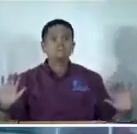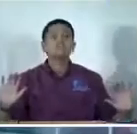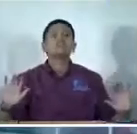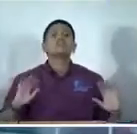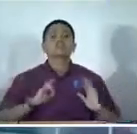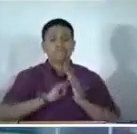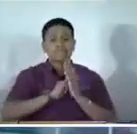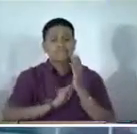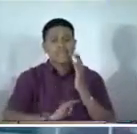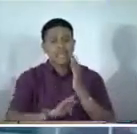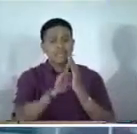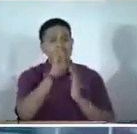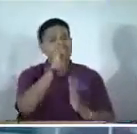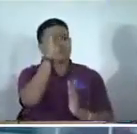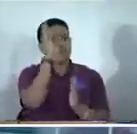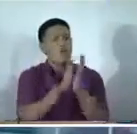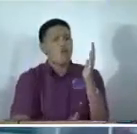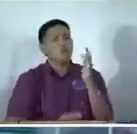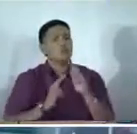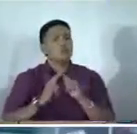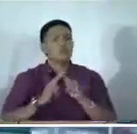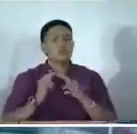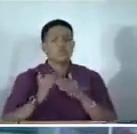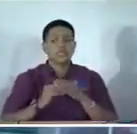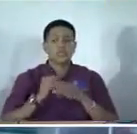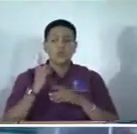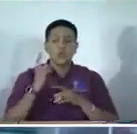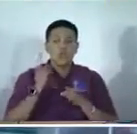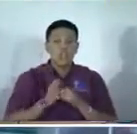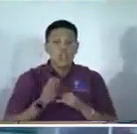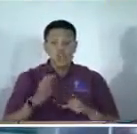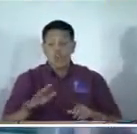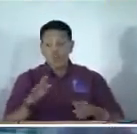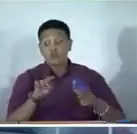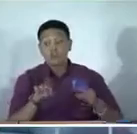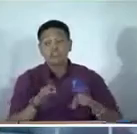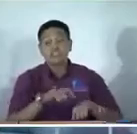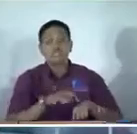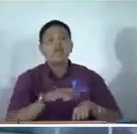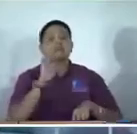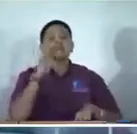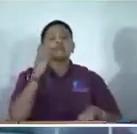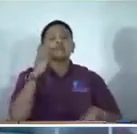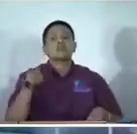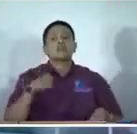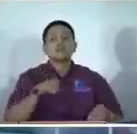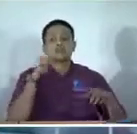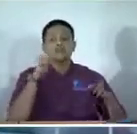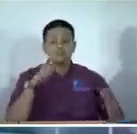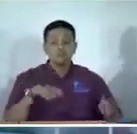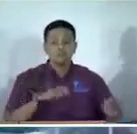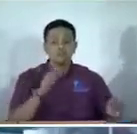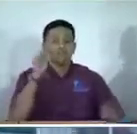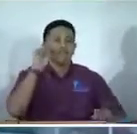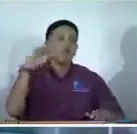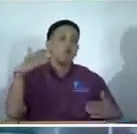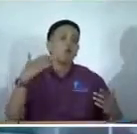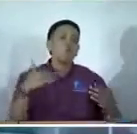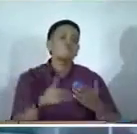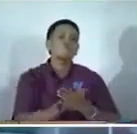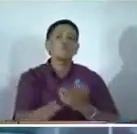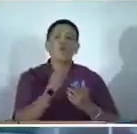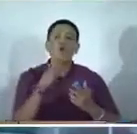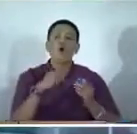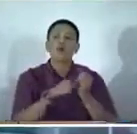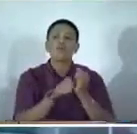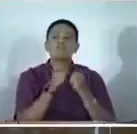are almost complete, and in the next year, or certainly during this period, you will see us breaking ground for the renewal of our